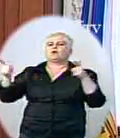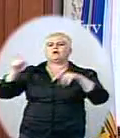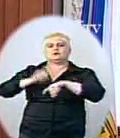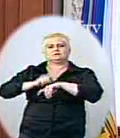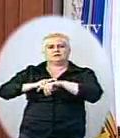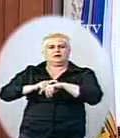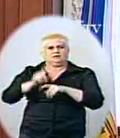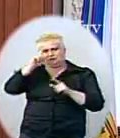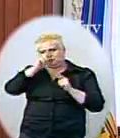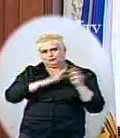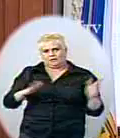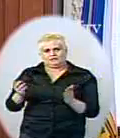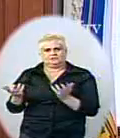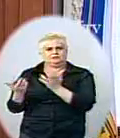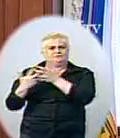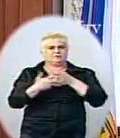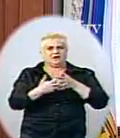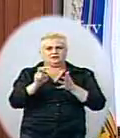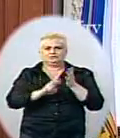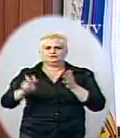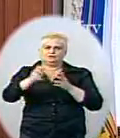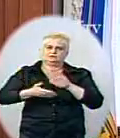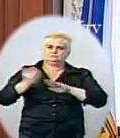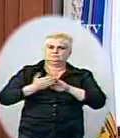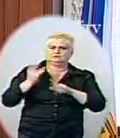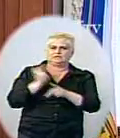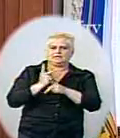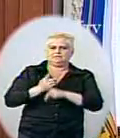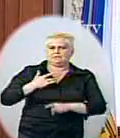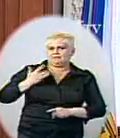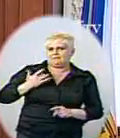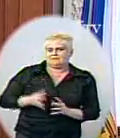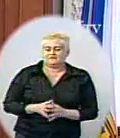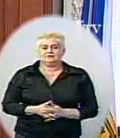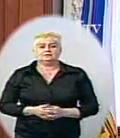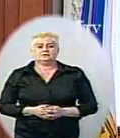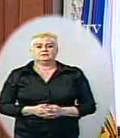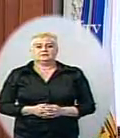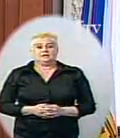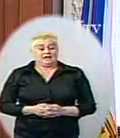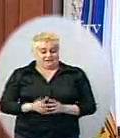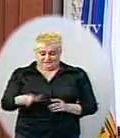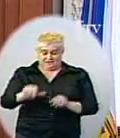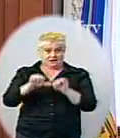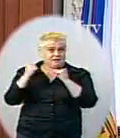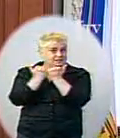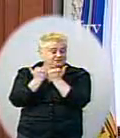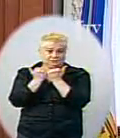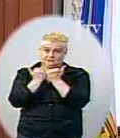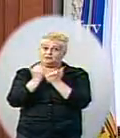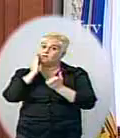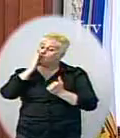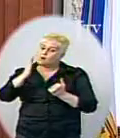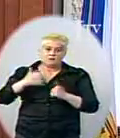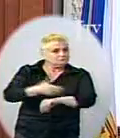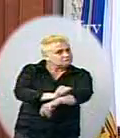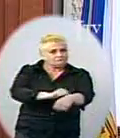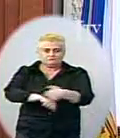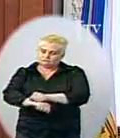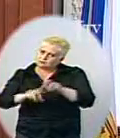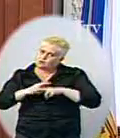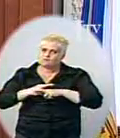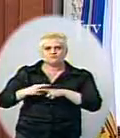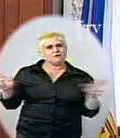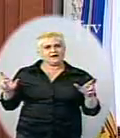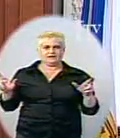strategy. The agency will hit the ground running at the start of what promises to be an